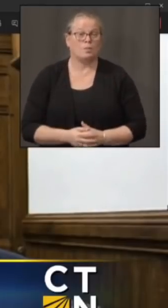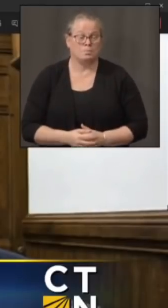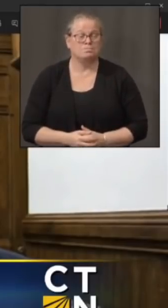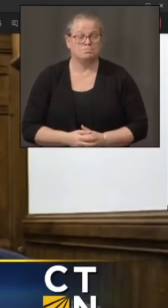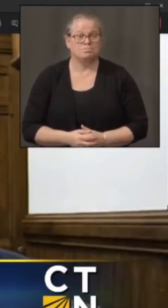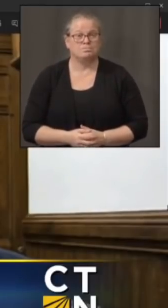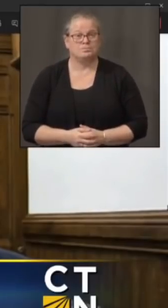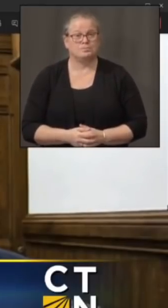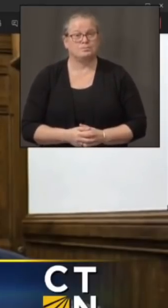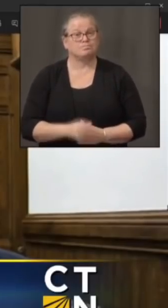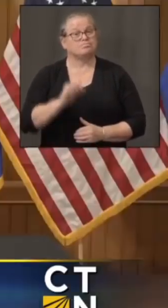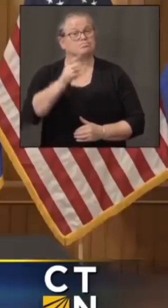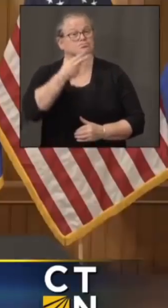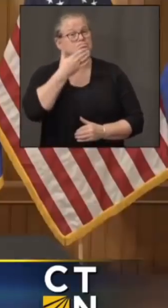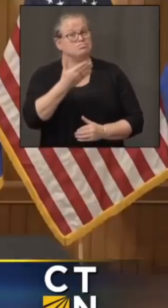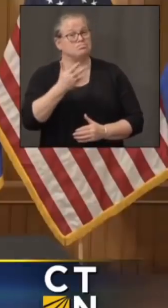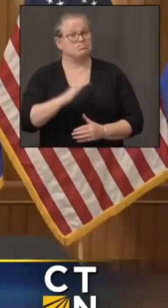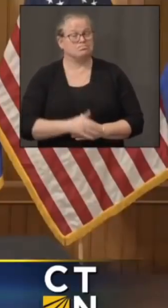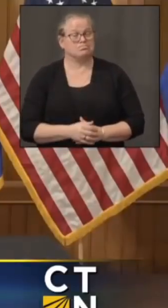Okay, thank you very much.